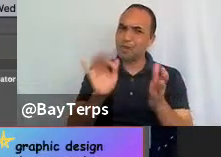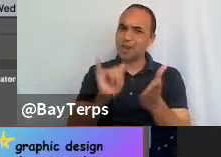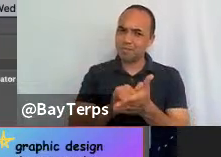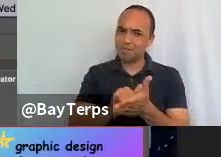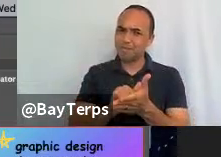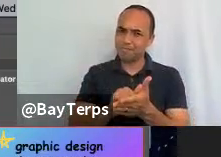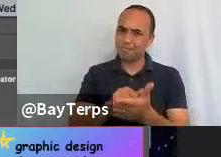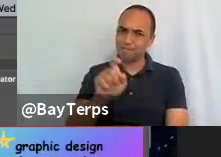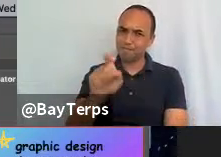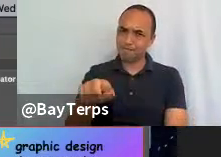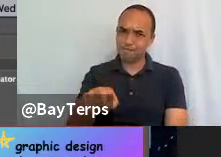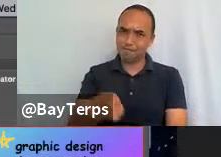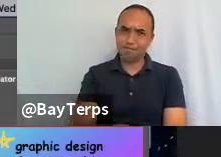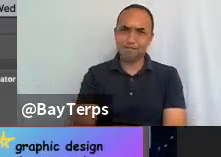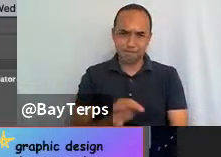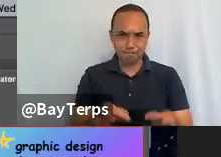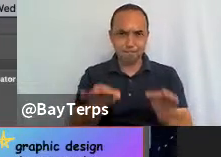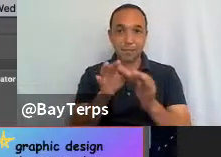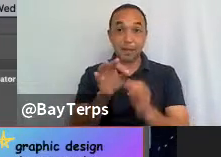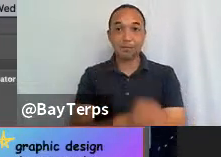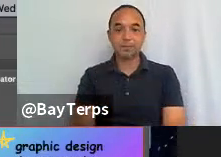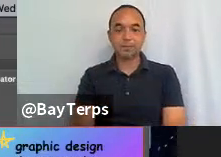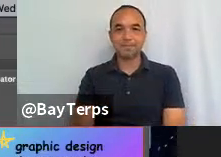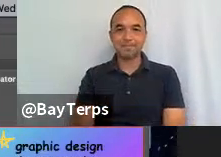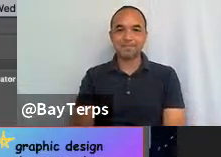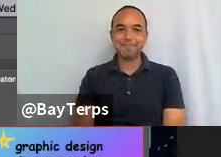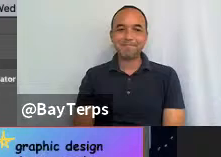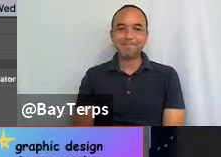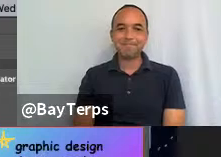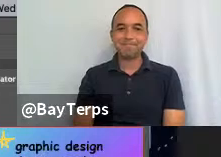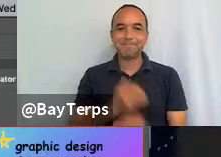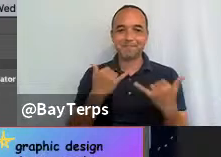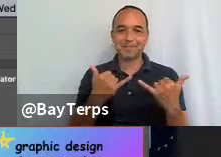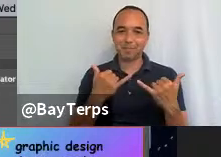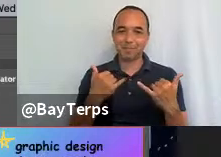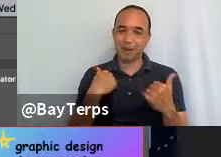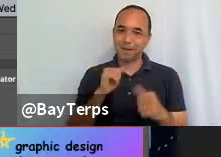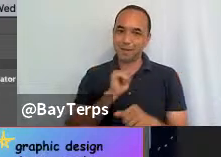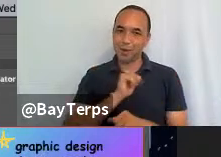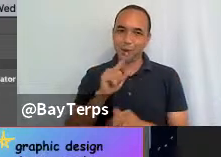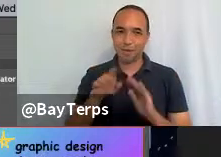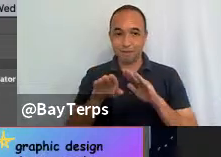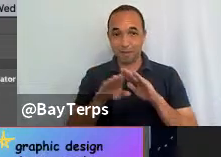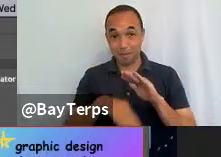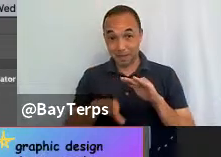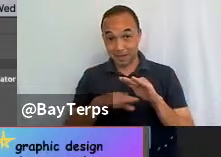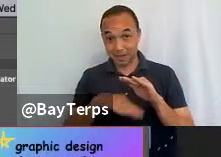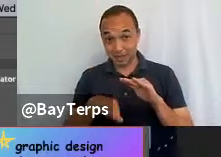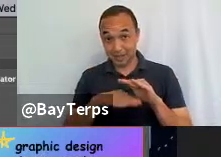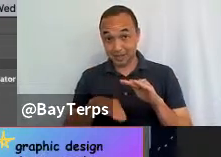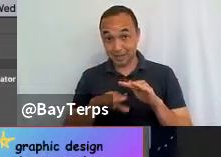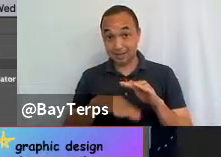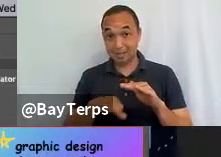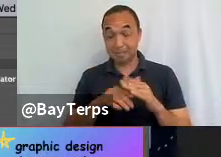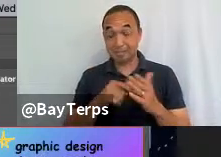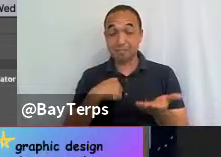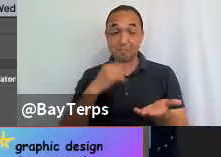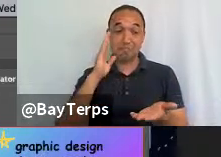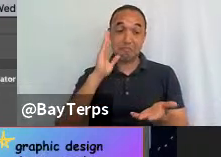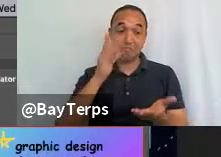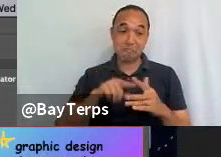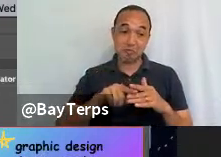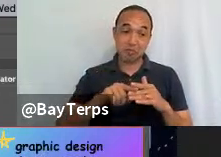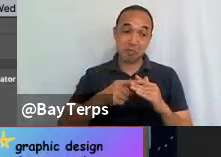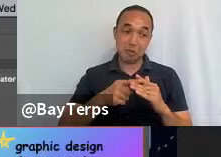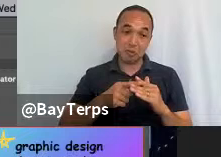Okay, so now that we have all of the basics, I'm going to start with